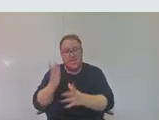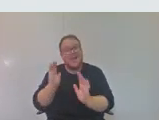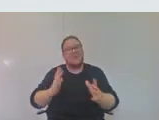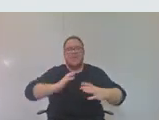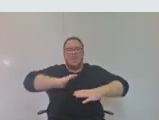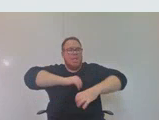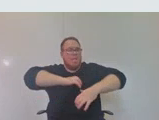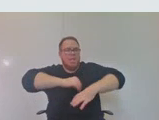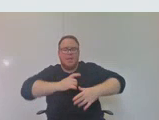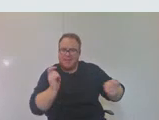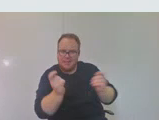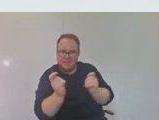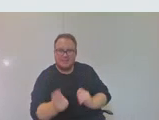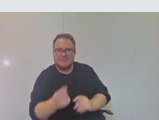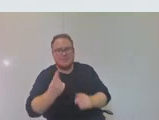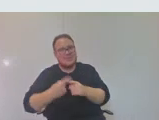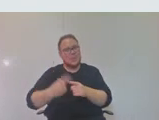and working.